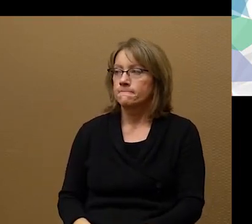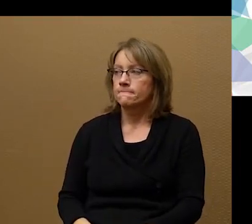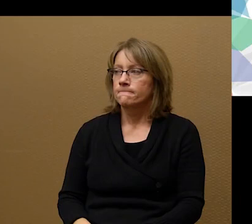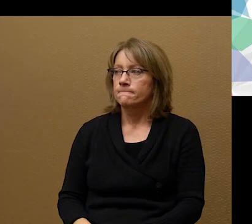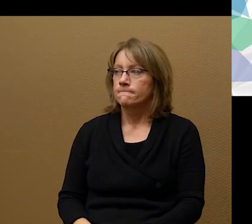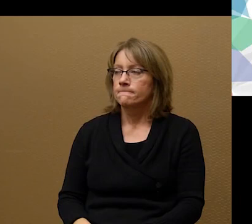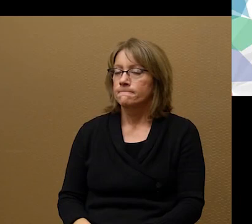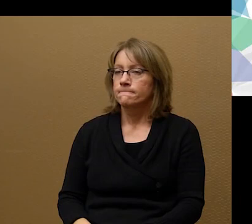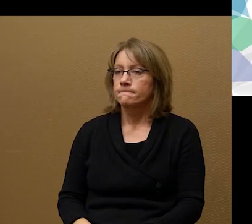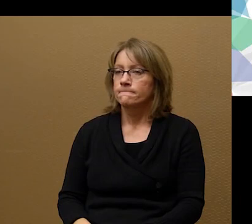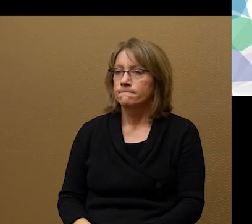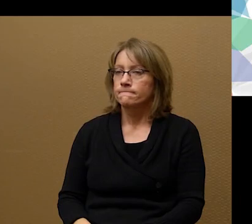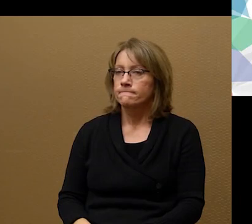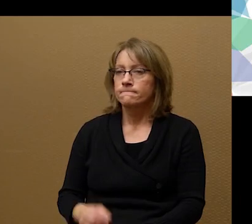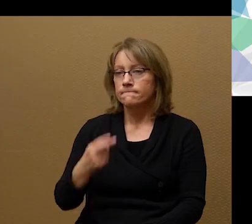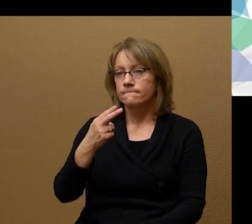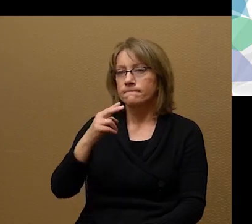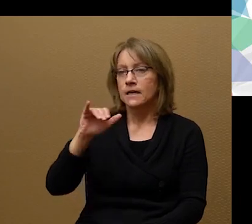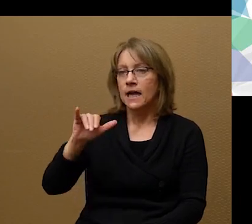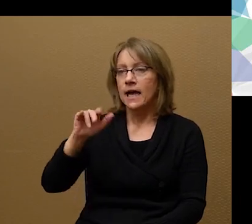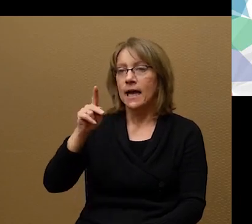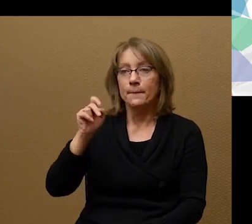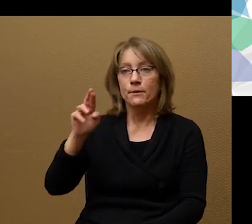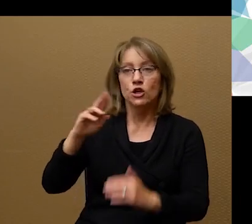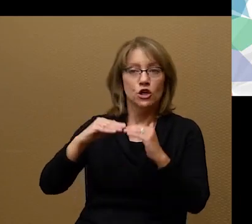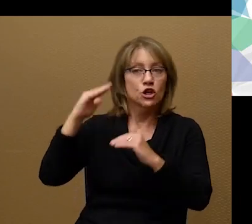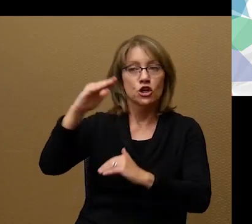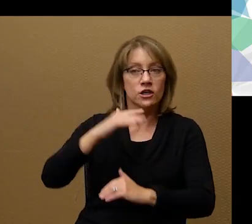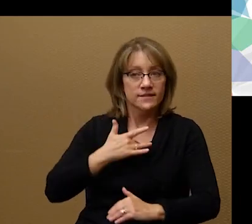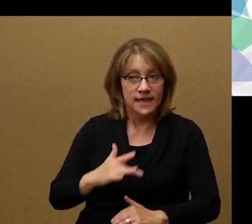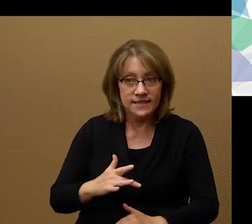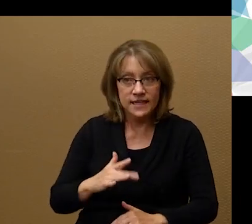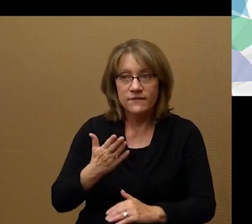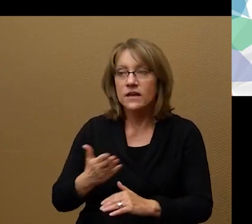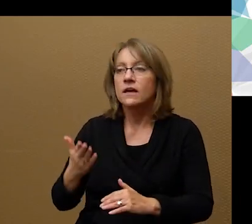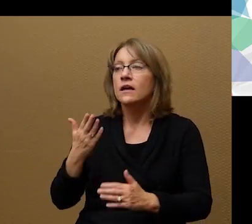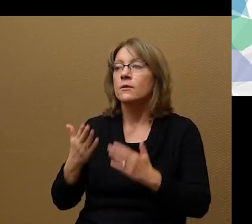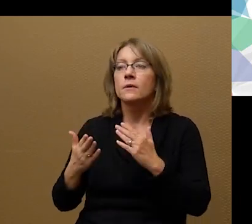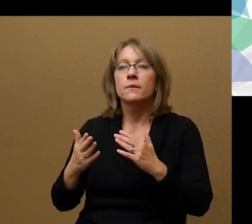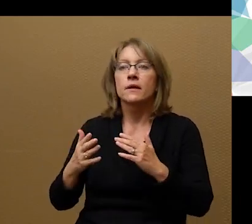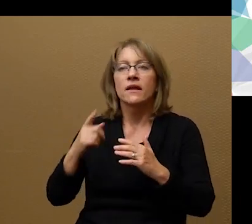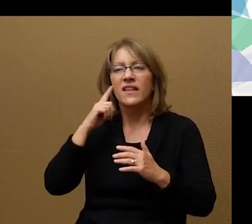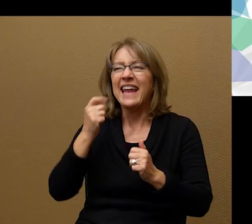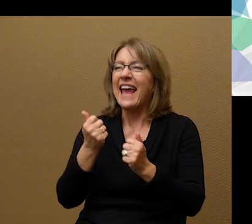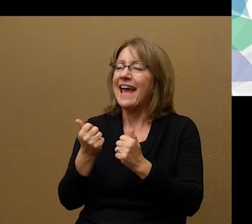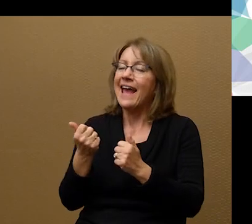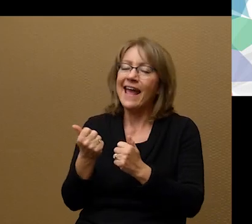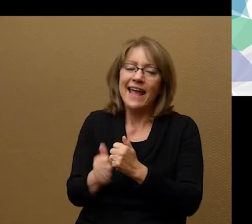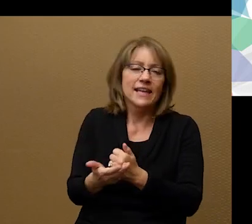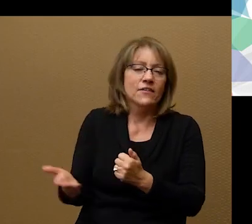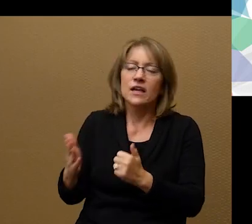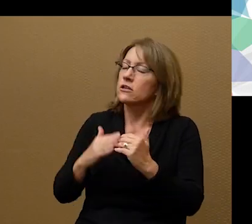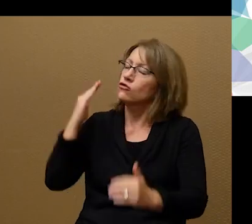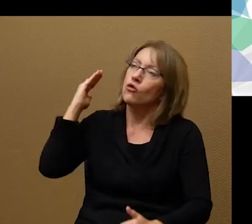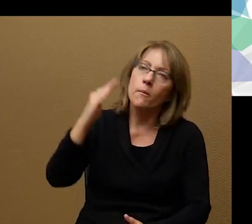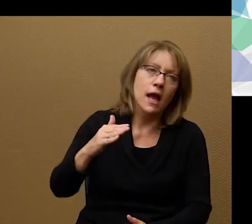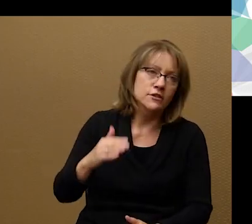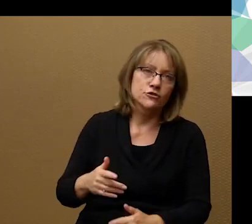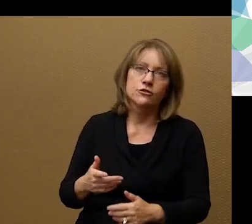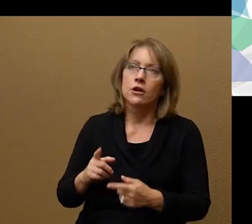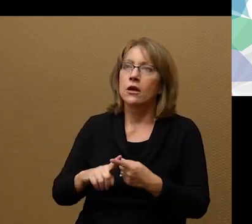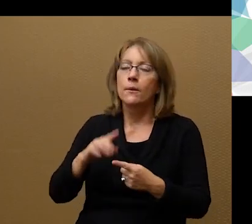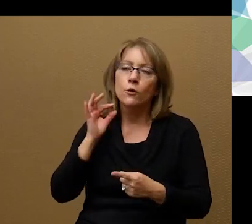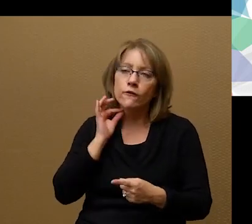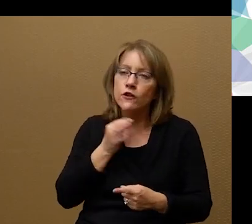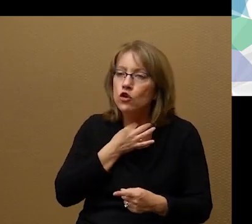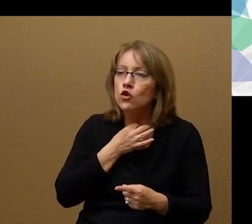Okay, so hypersensitive kids might find anything overpowering. They might find your perfume, they might find